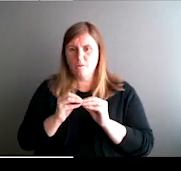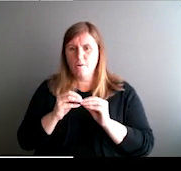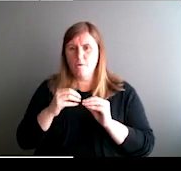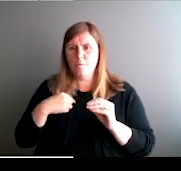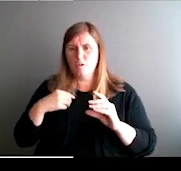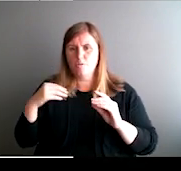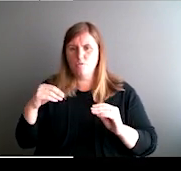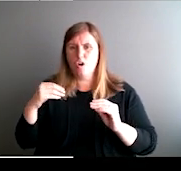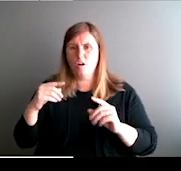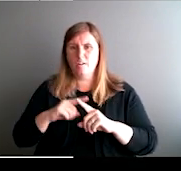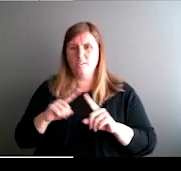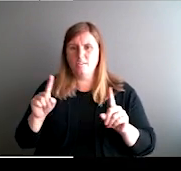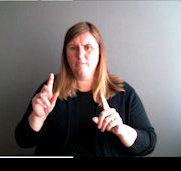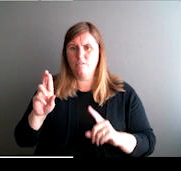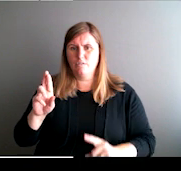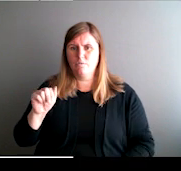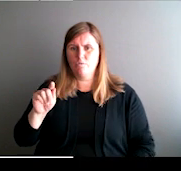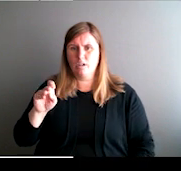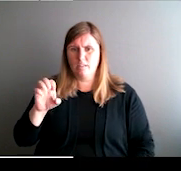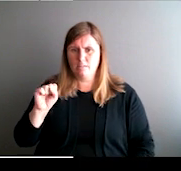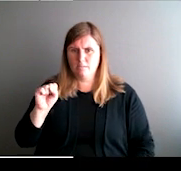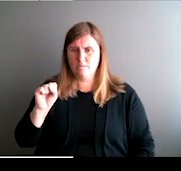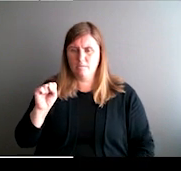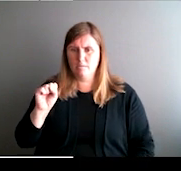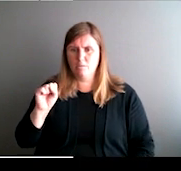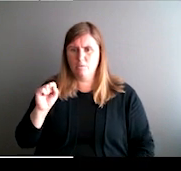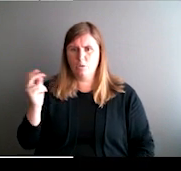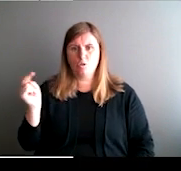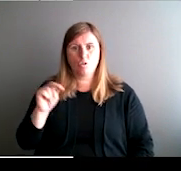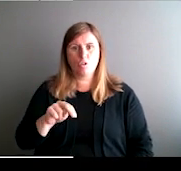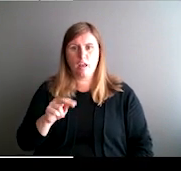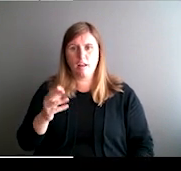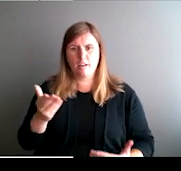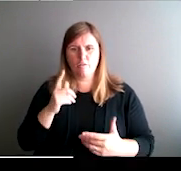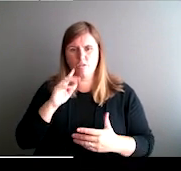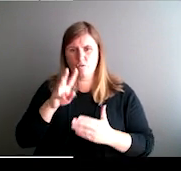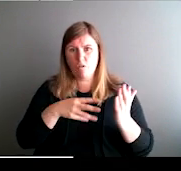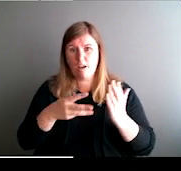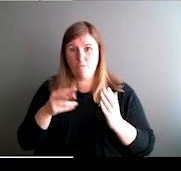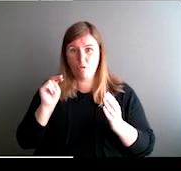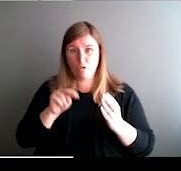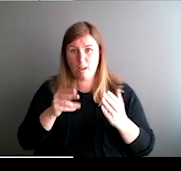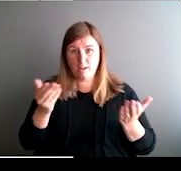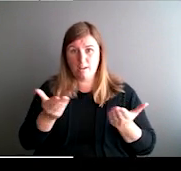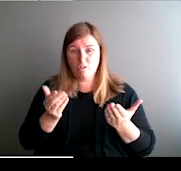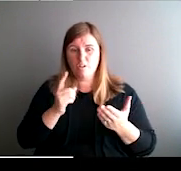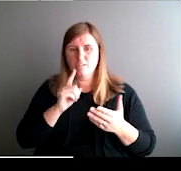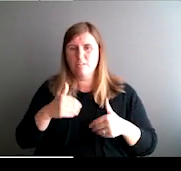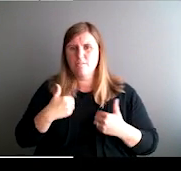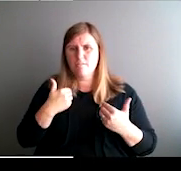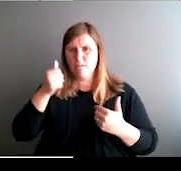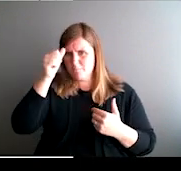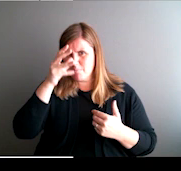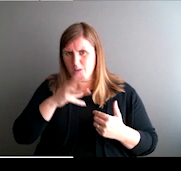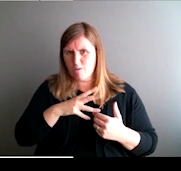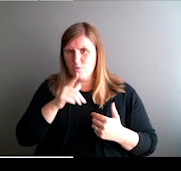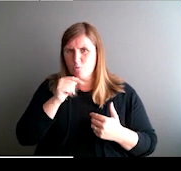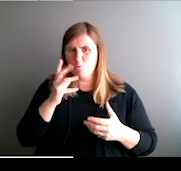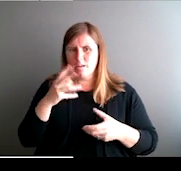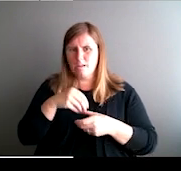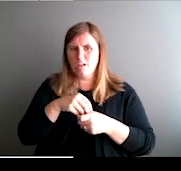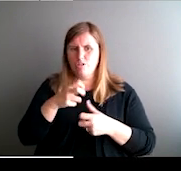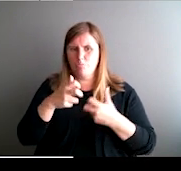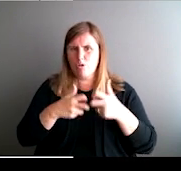taught at different rates. What you're looking at here, this graph you're looking at here, is a young man who would engage